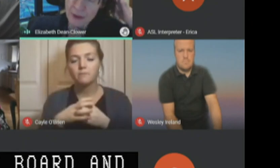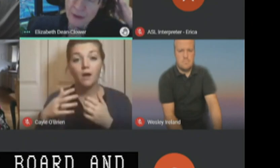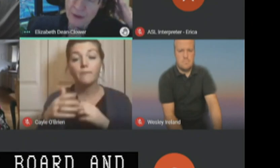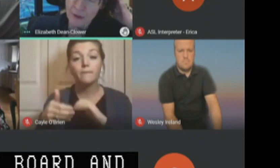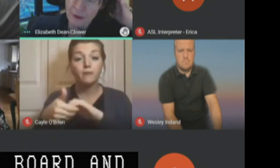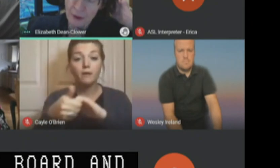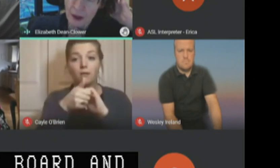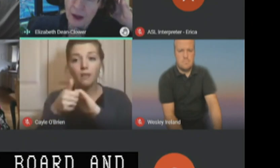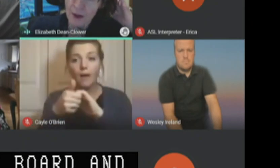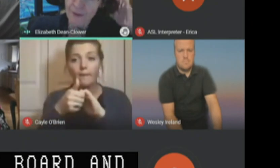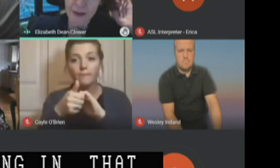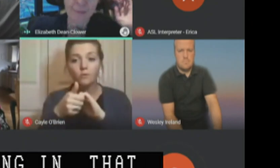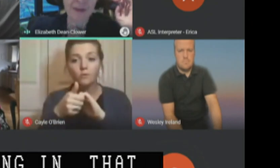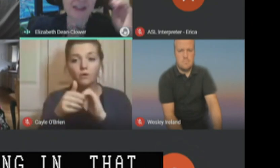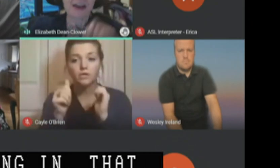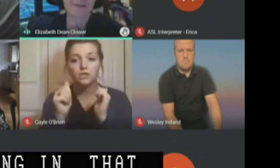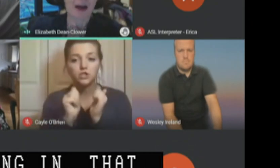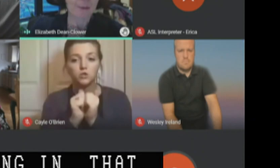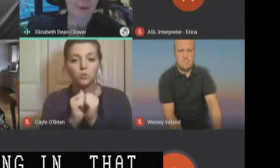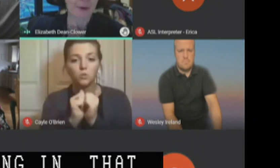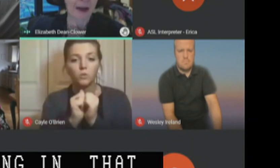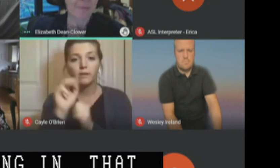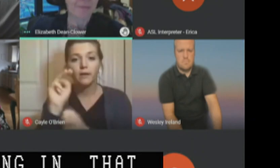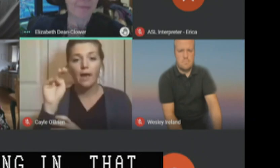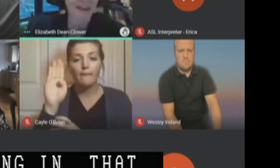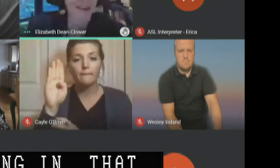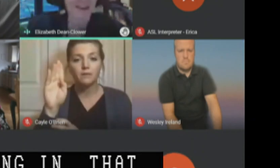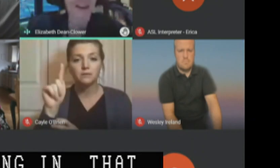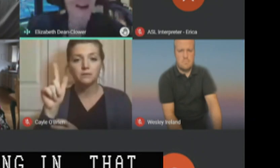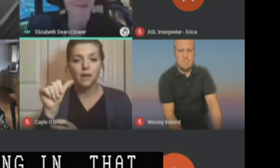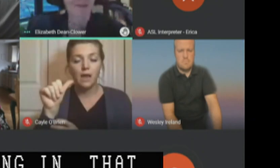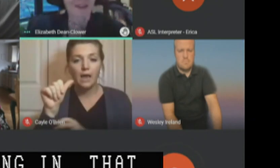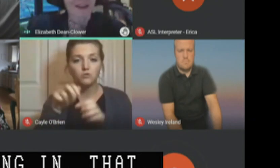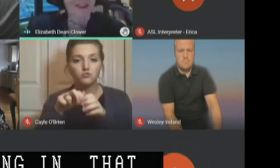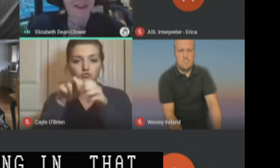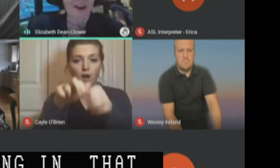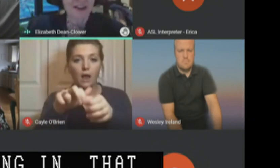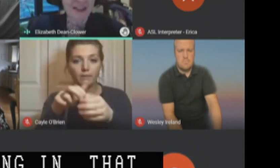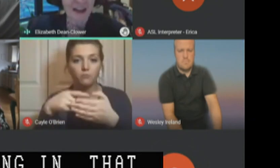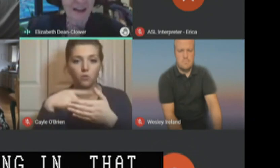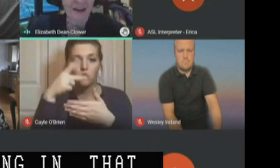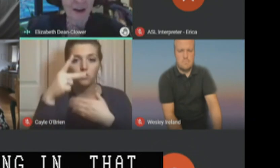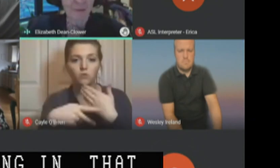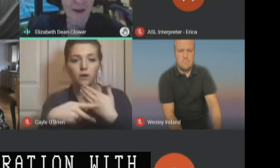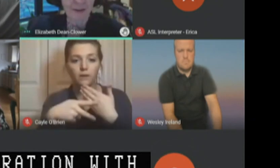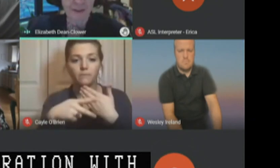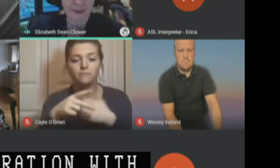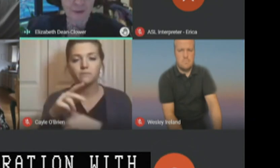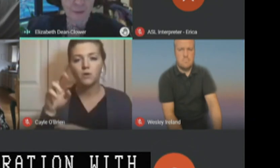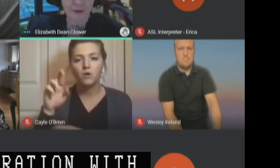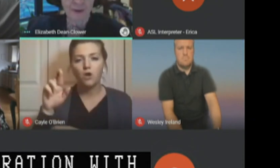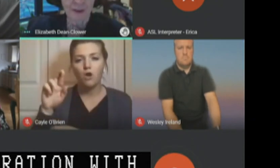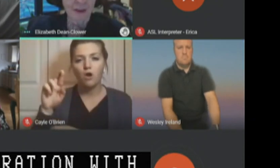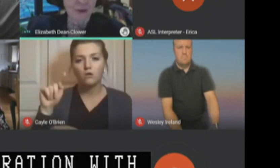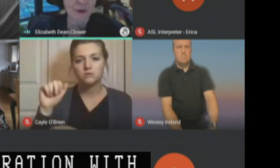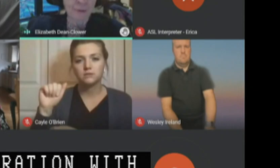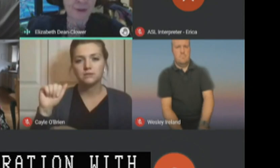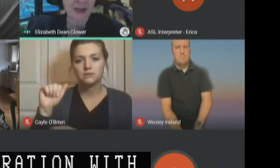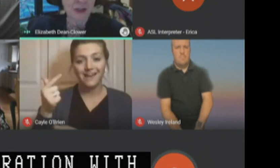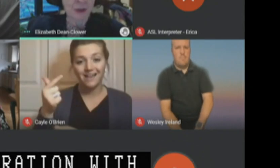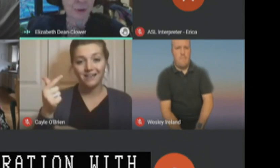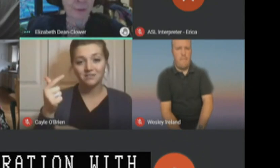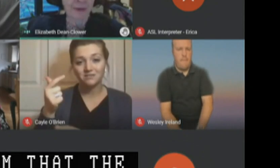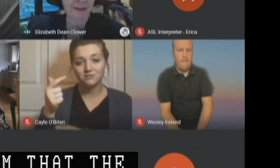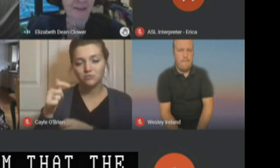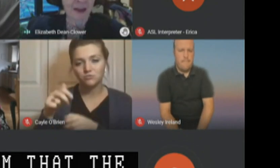collaboration with the MBTA ride program, that the RTAG, Riders Accessible